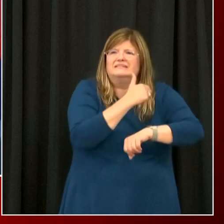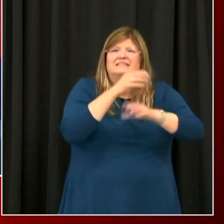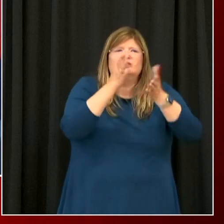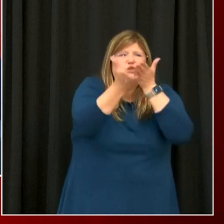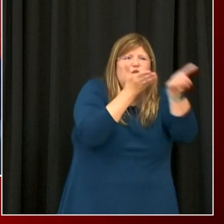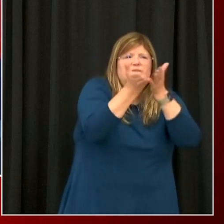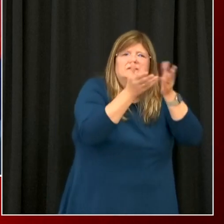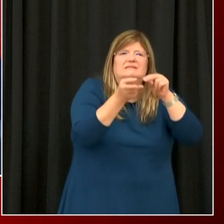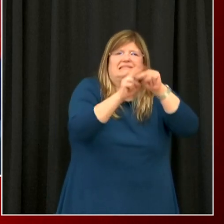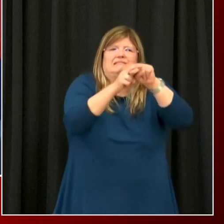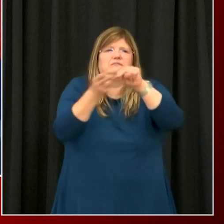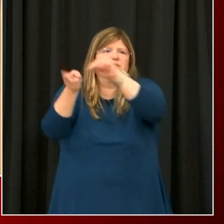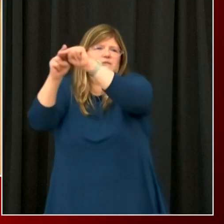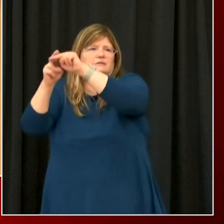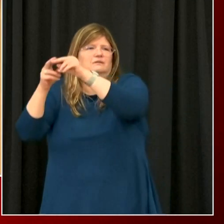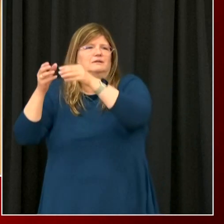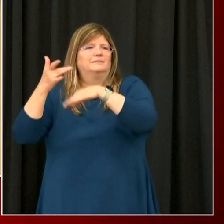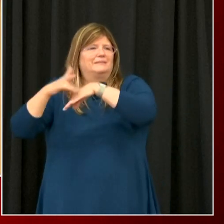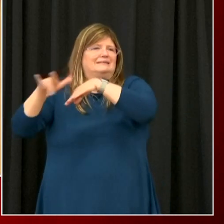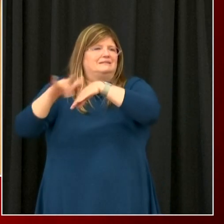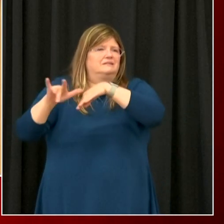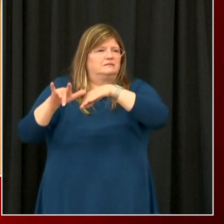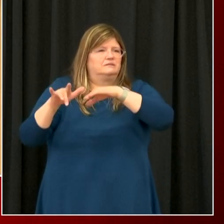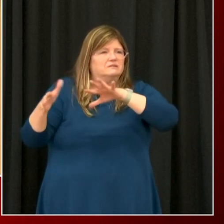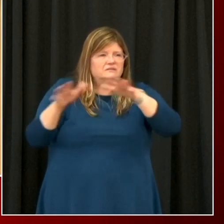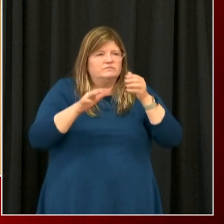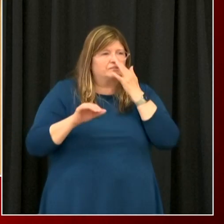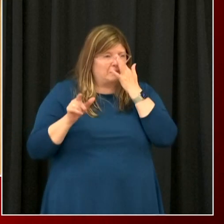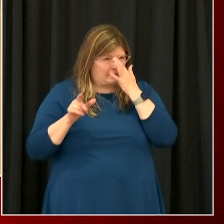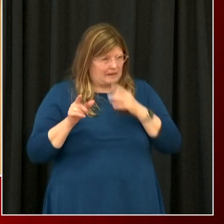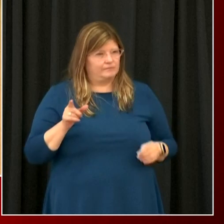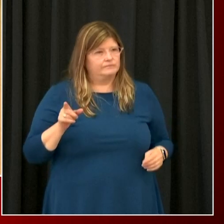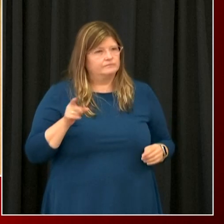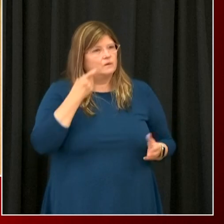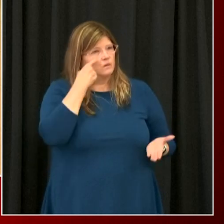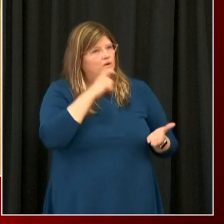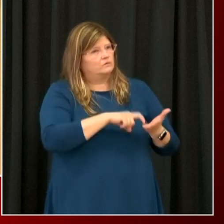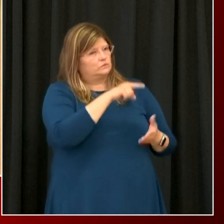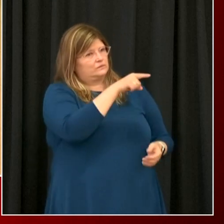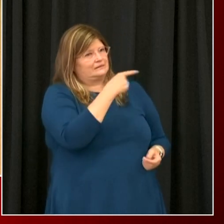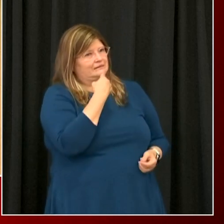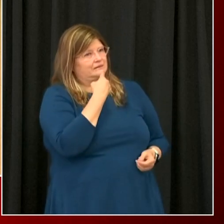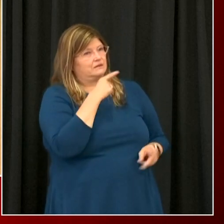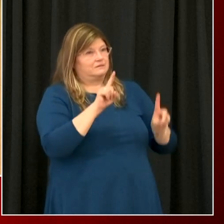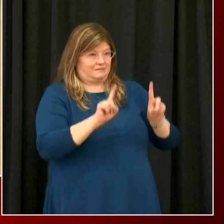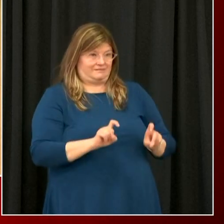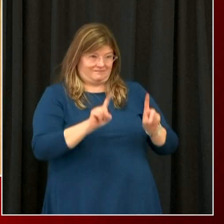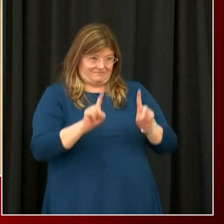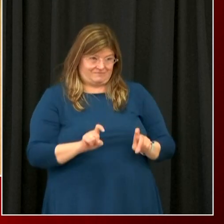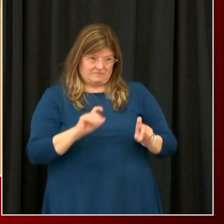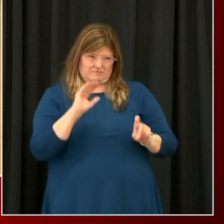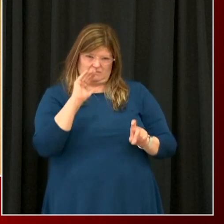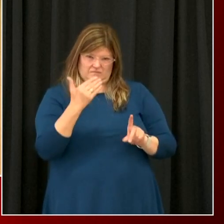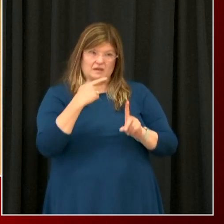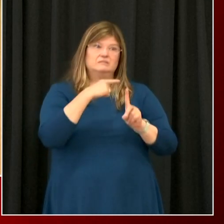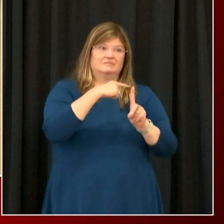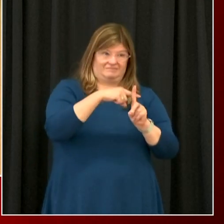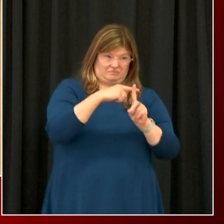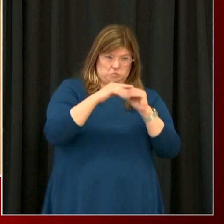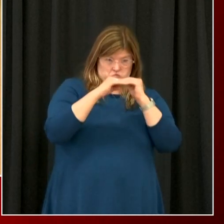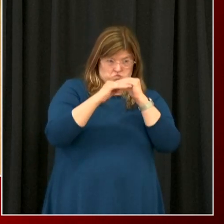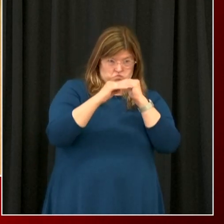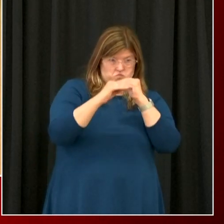mentioned, Mayor, a lull in testing. I've noticed like a plateau of positive cases. I wonder, are we not doing enough